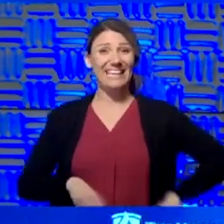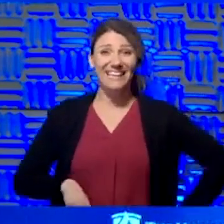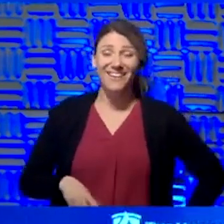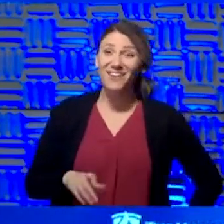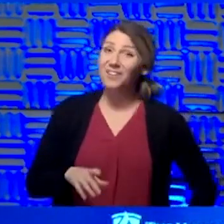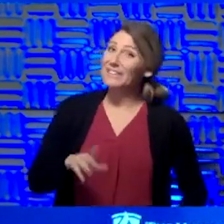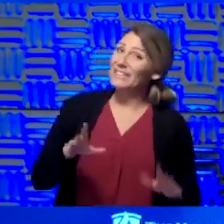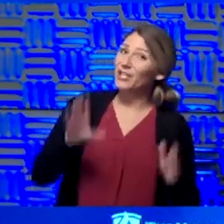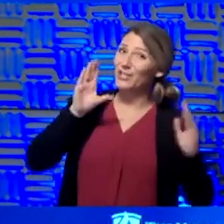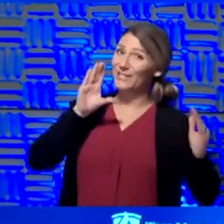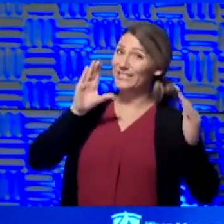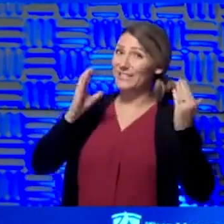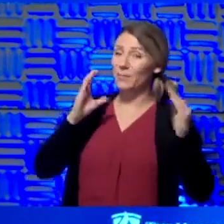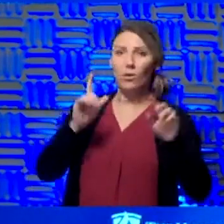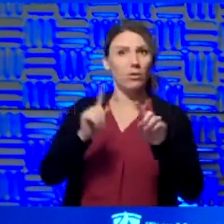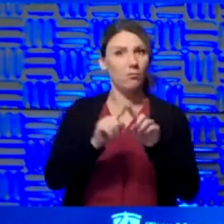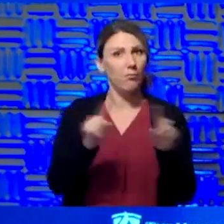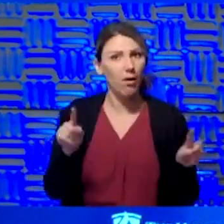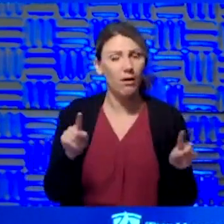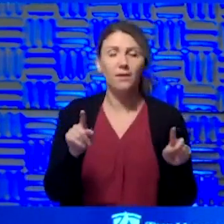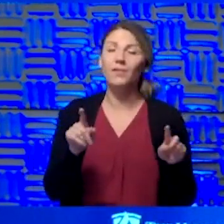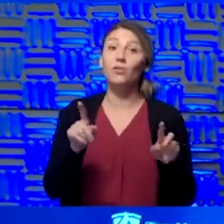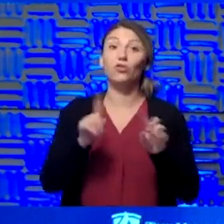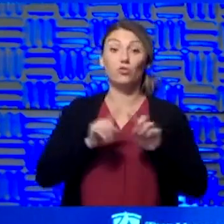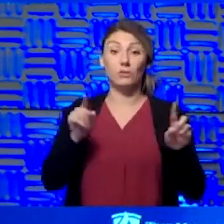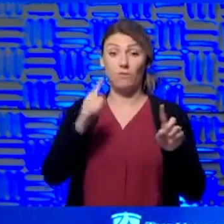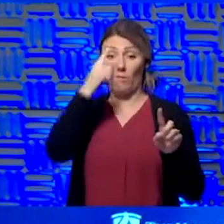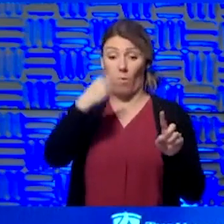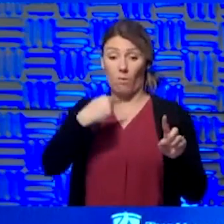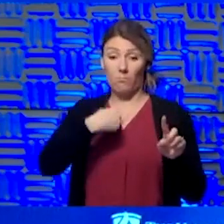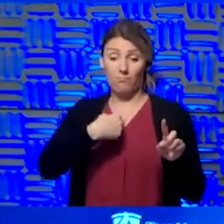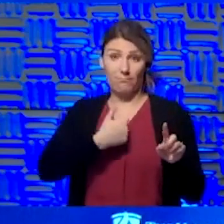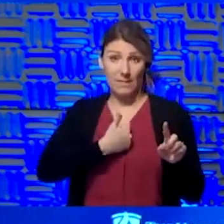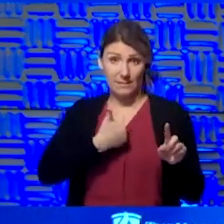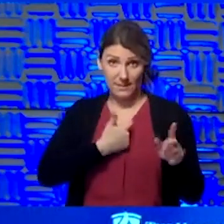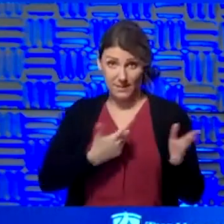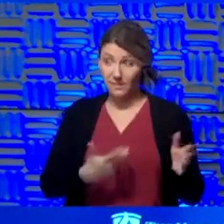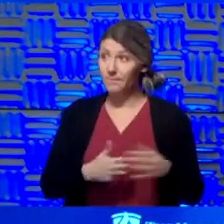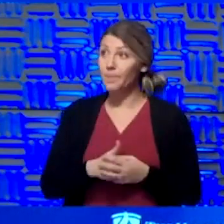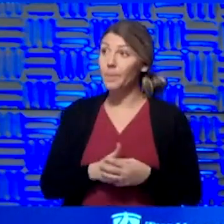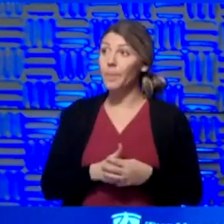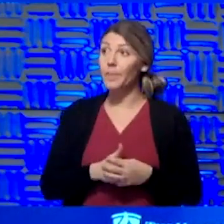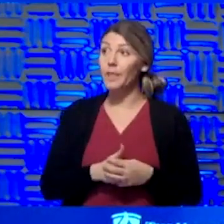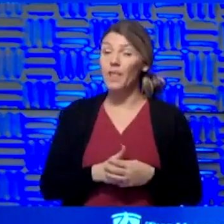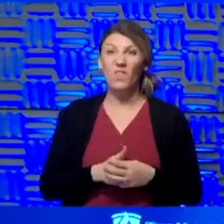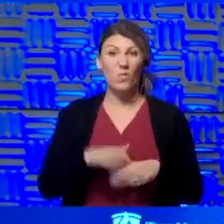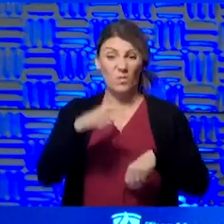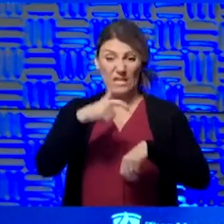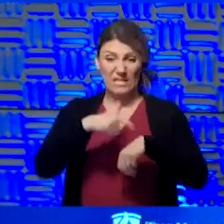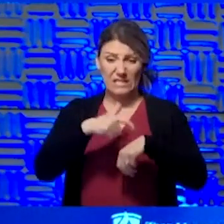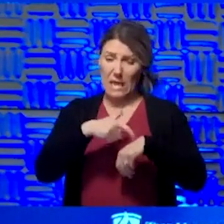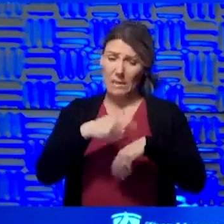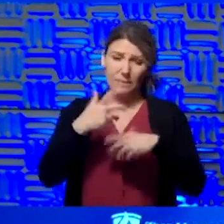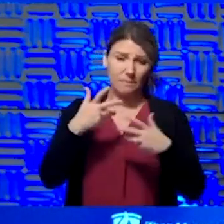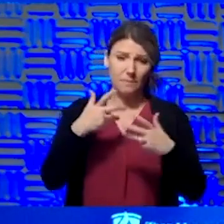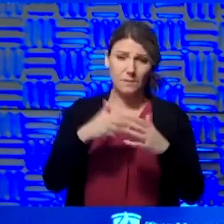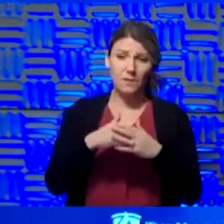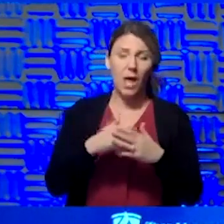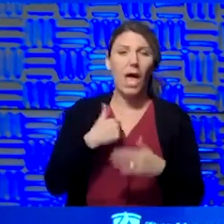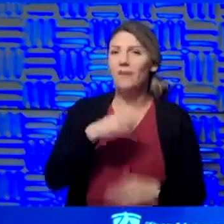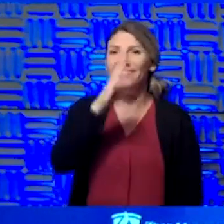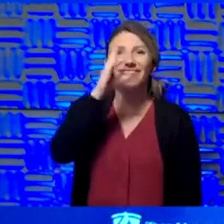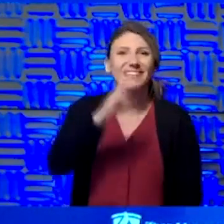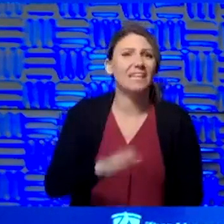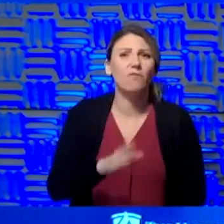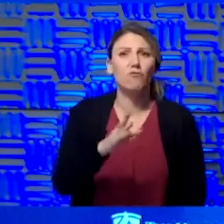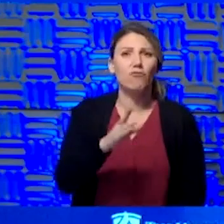They're similar, but they are different. For me, there were just times that I would have. Like I said, I was